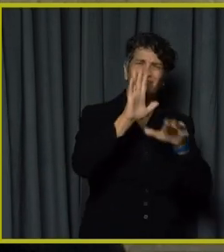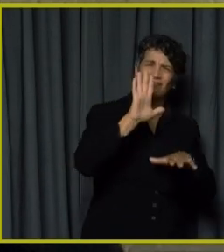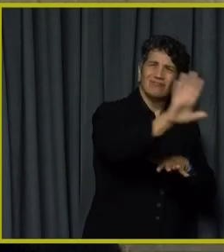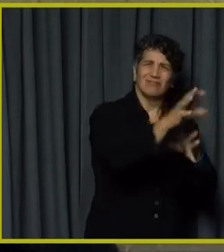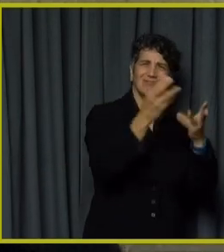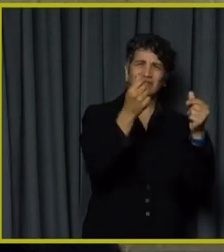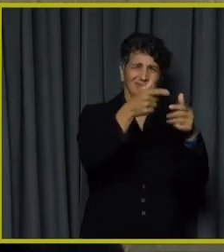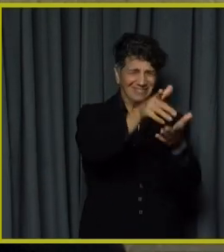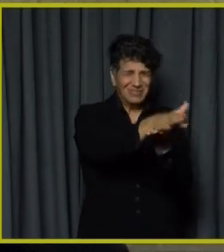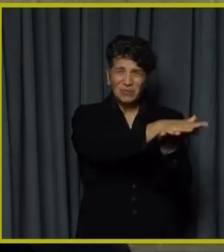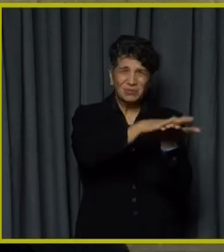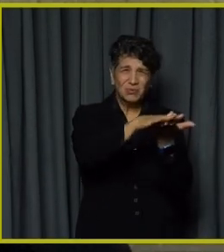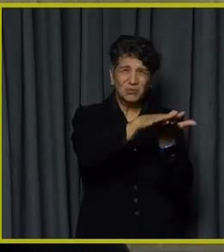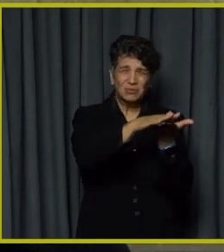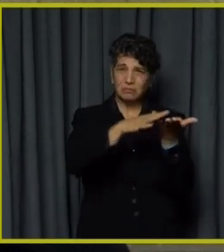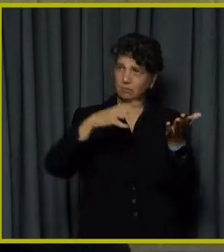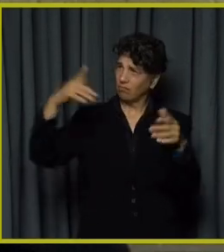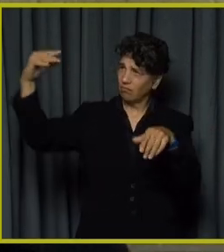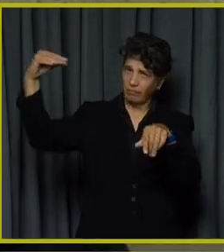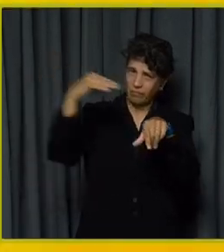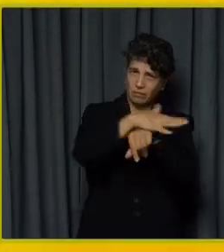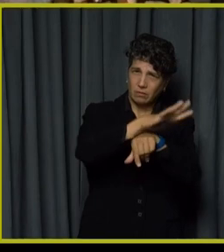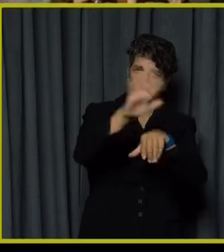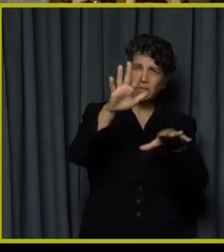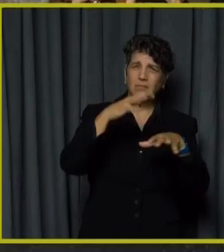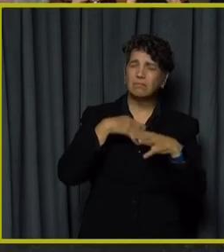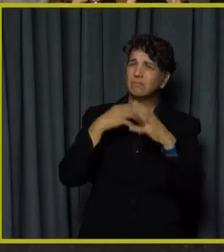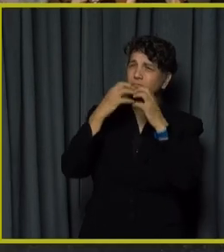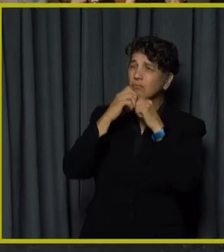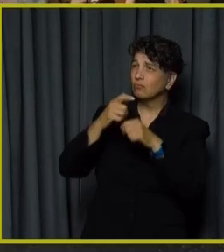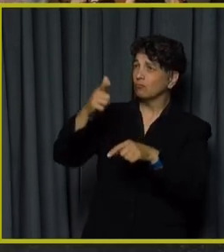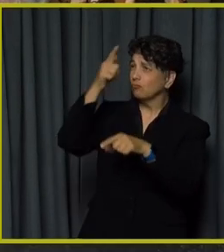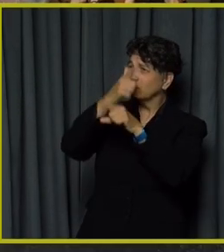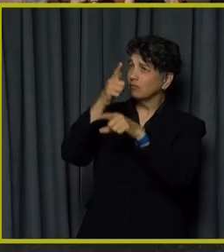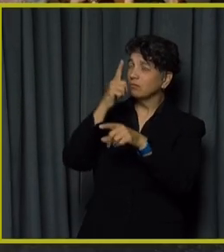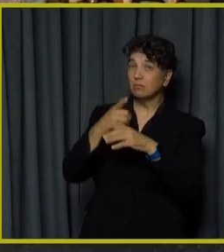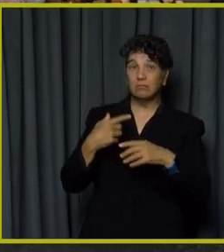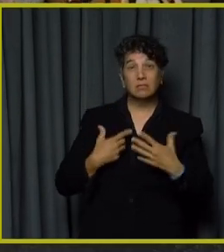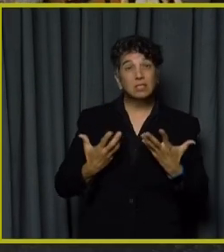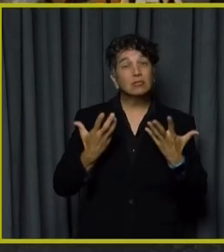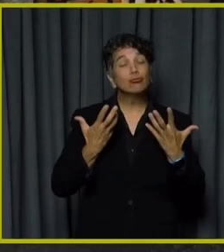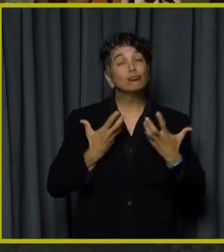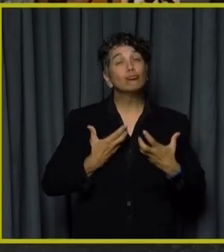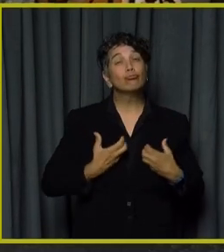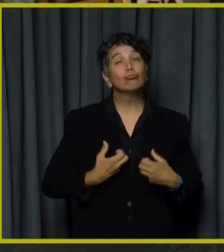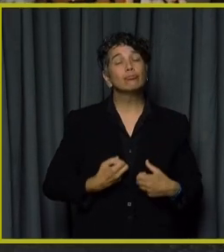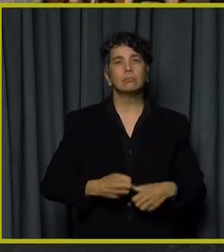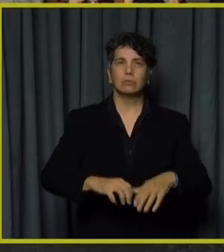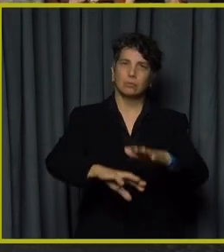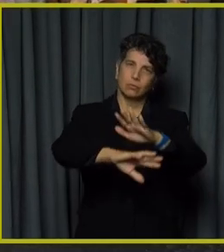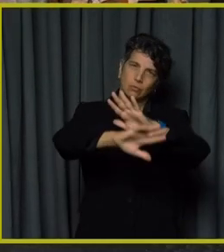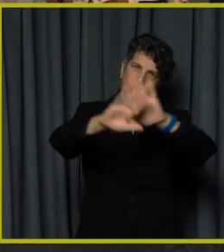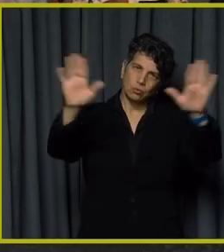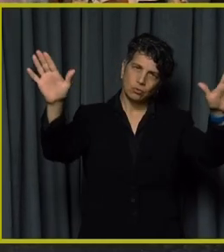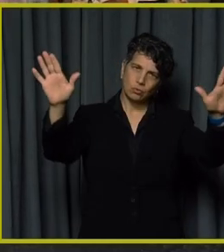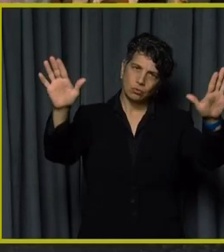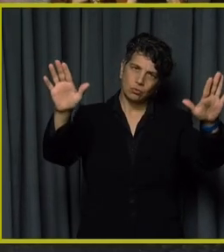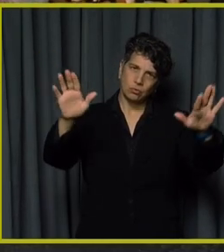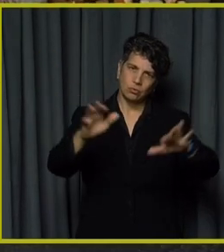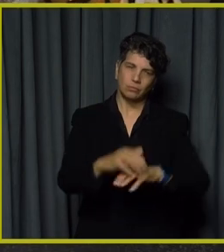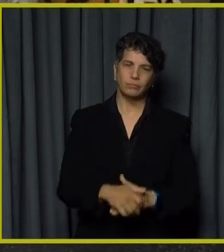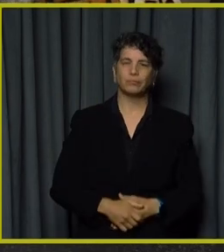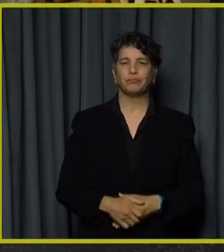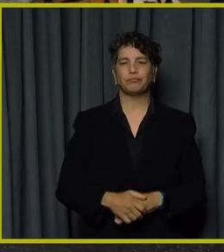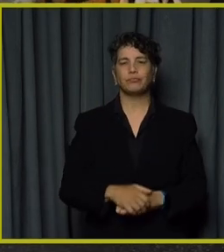sisters, and we won't be silent anymore. My name is Reverend Mark Thompson, going to spend just a few brief moments